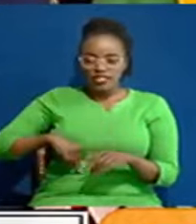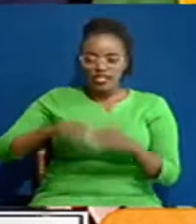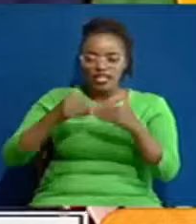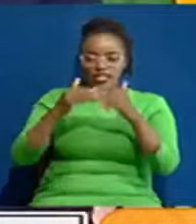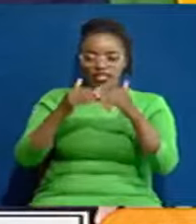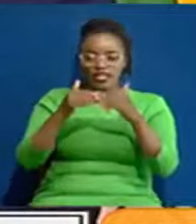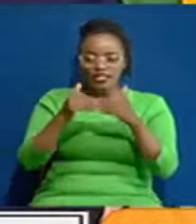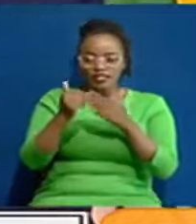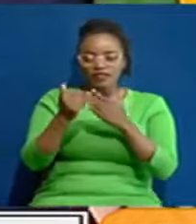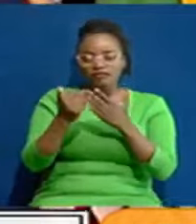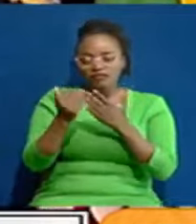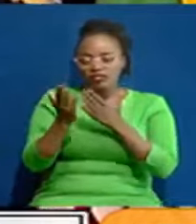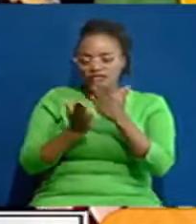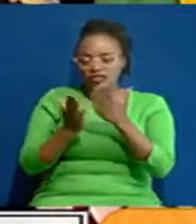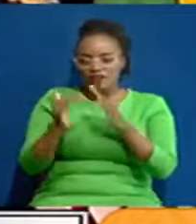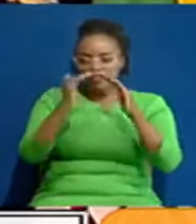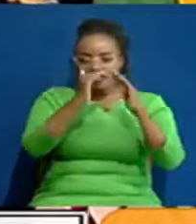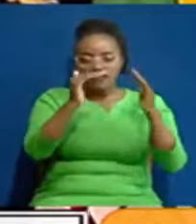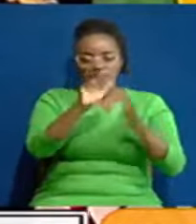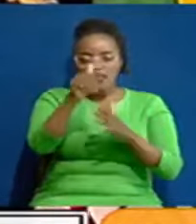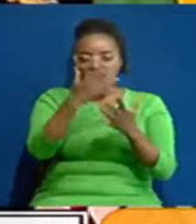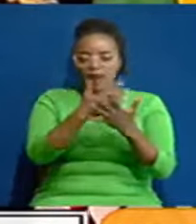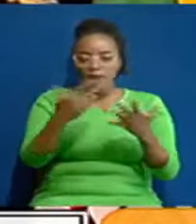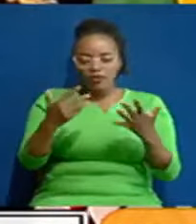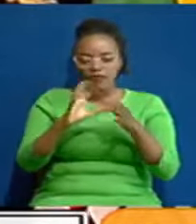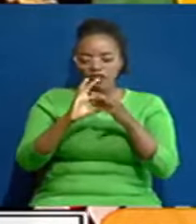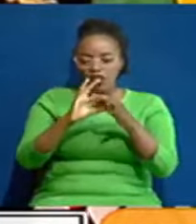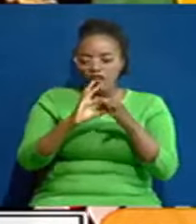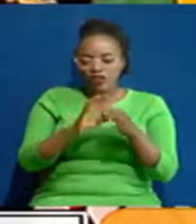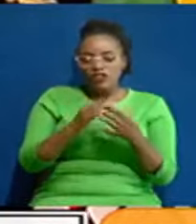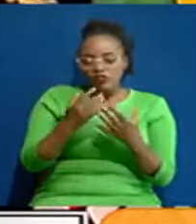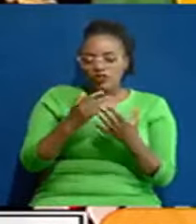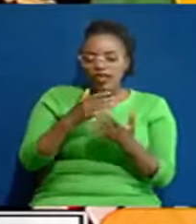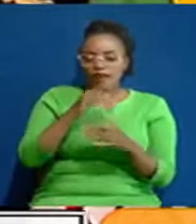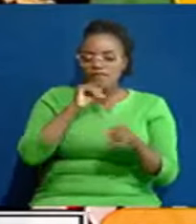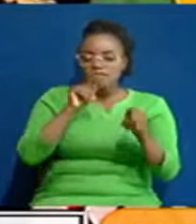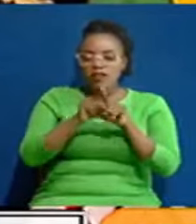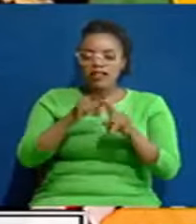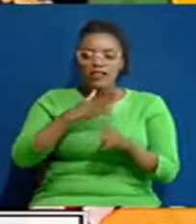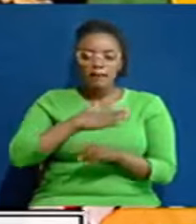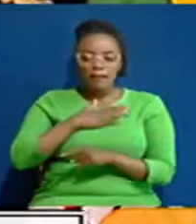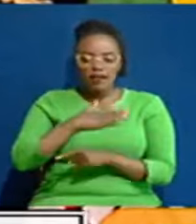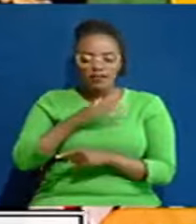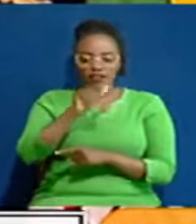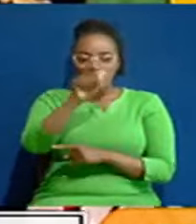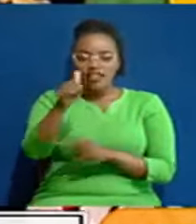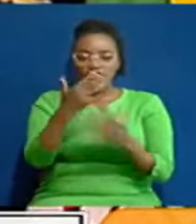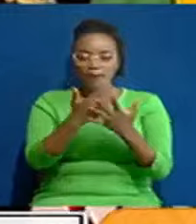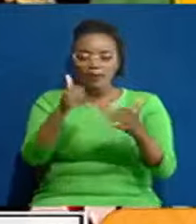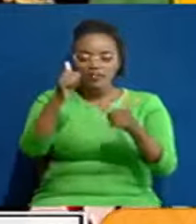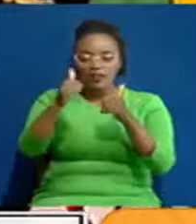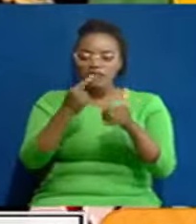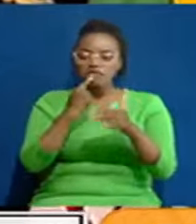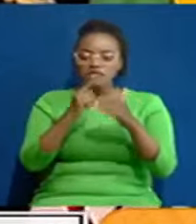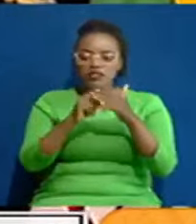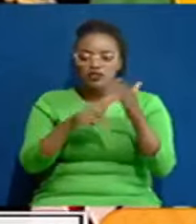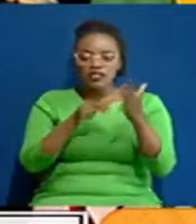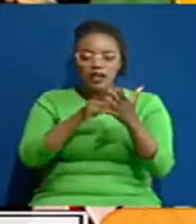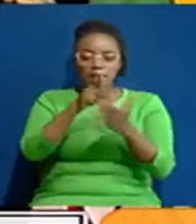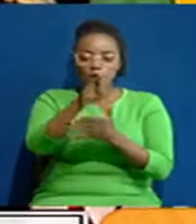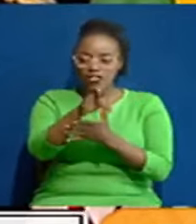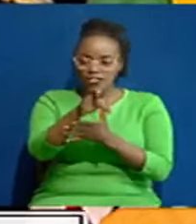Queens Gate Service Apartments, another property belonging to the late Gachagua, is another property that I'm told I've bought